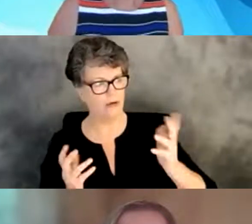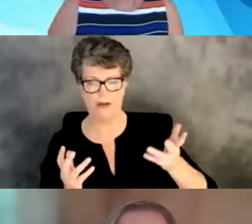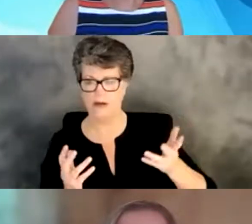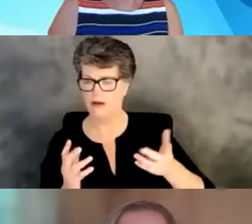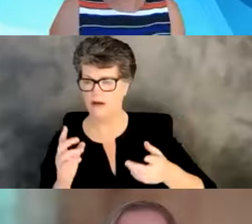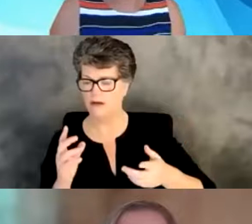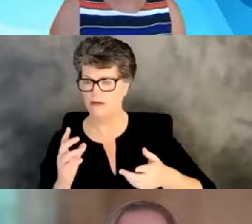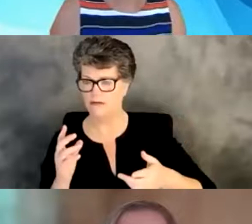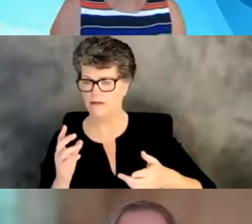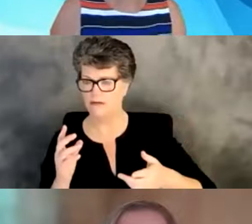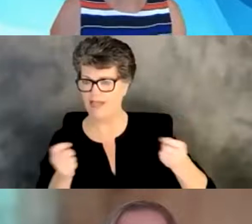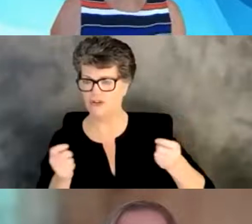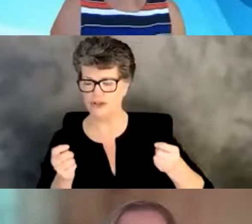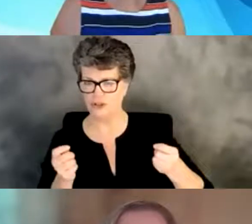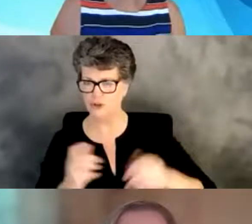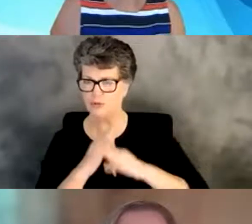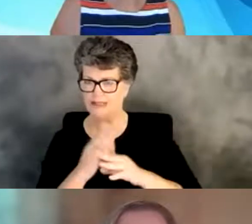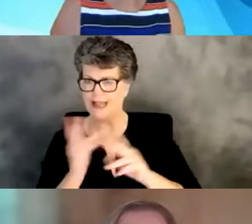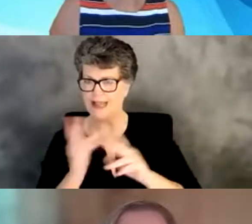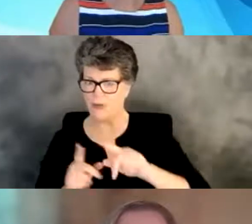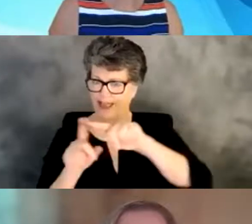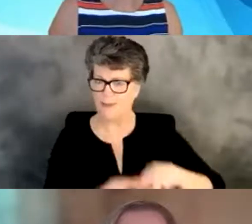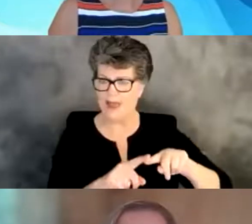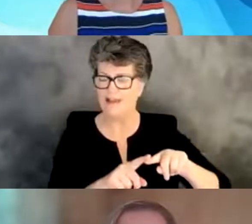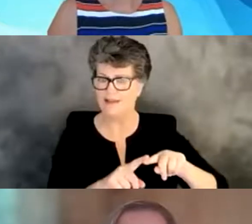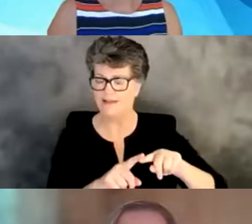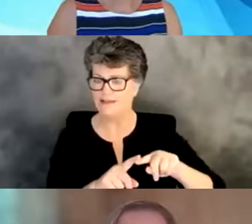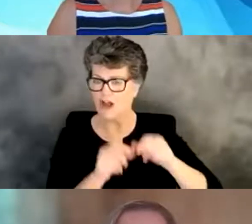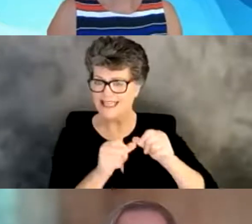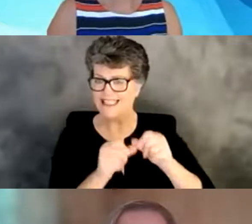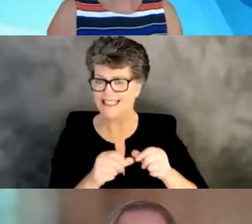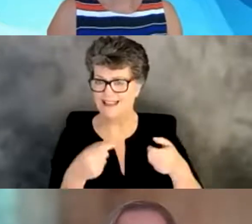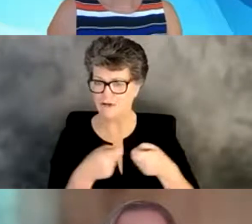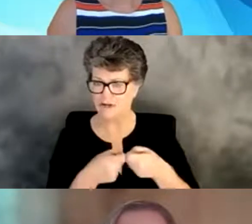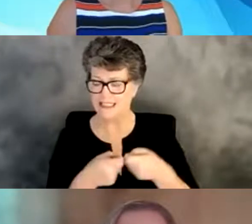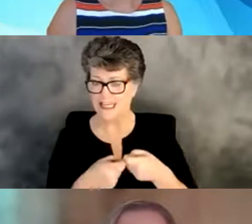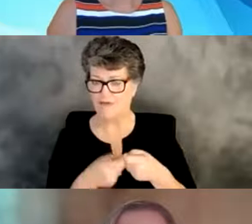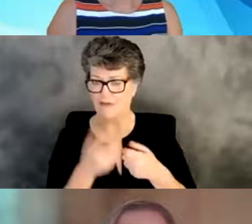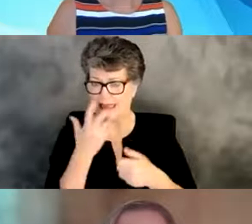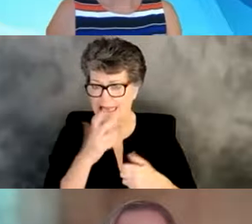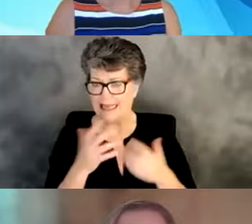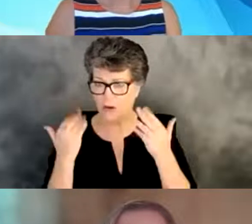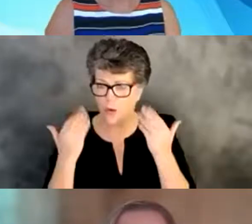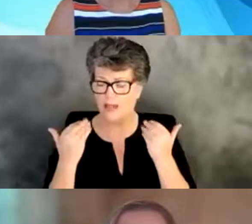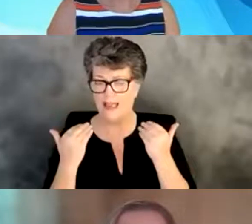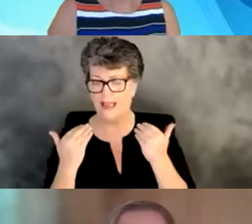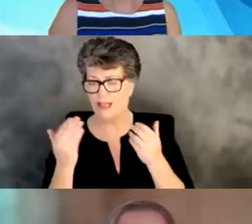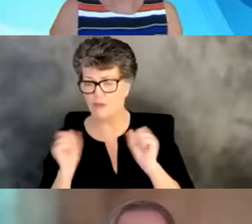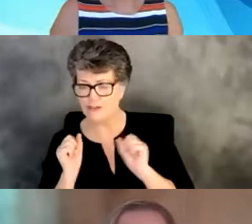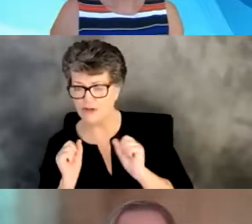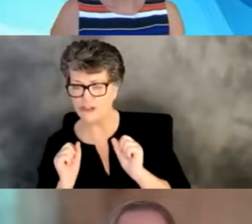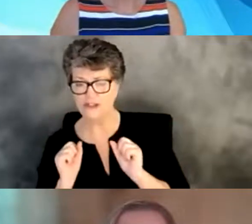mitigation measures in place to protect people that depend on consistent electricity for things like heating and cooling, refrigeration